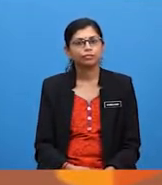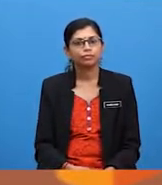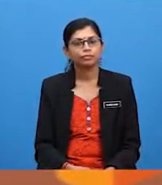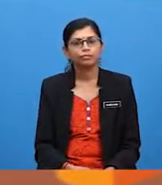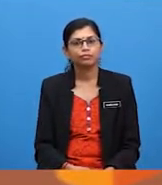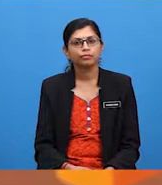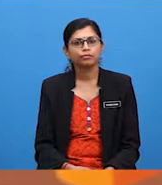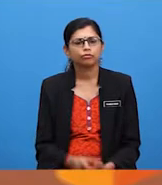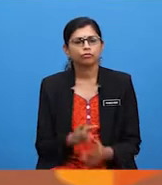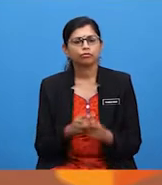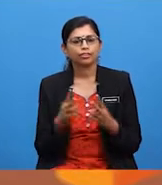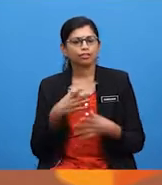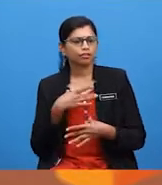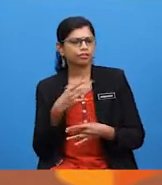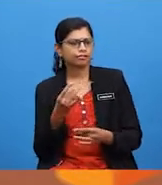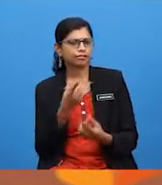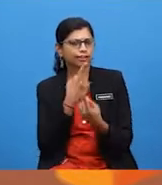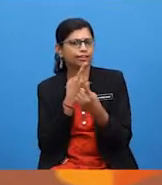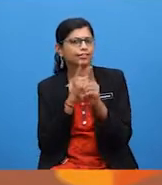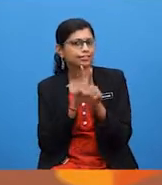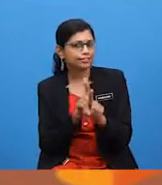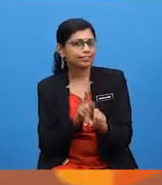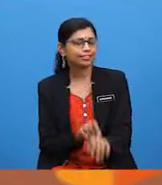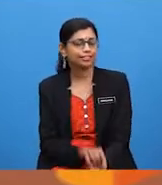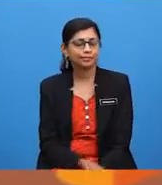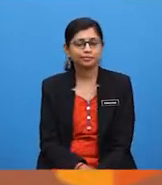Such interesting answers they have, right?